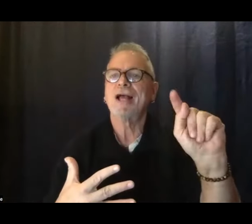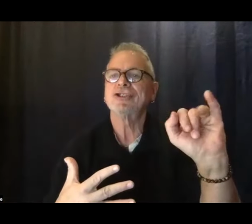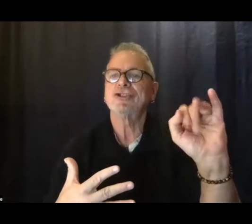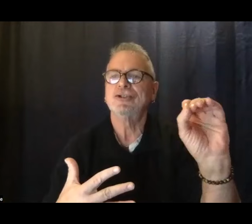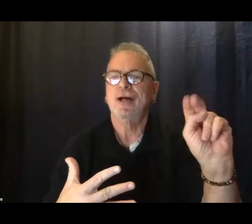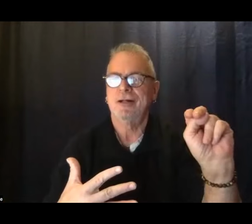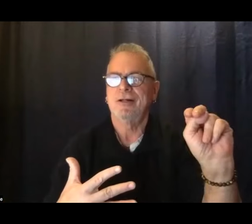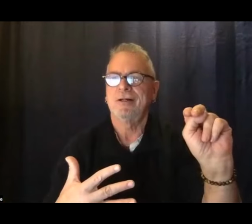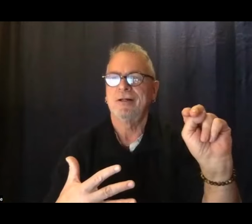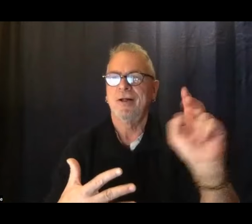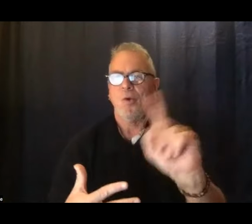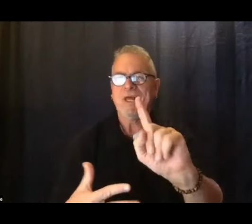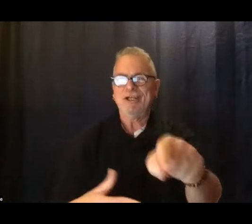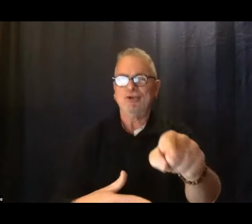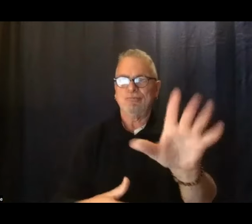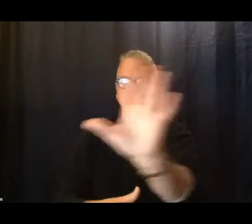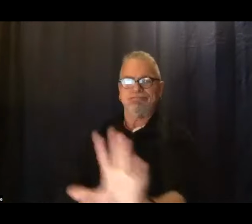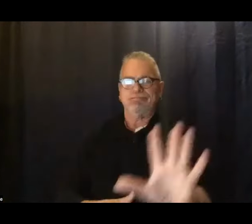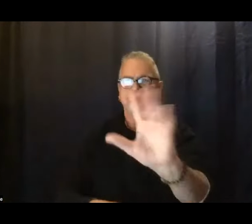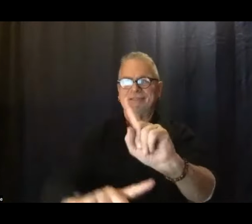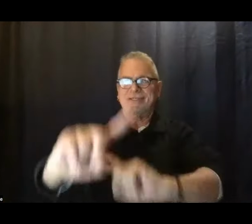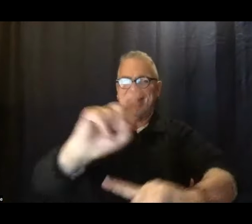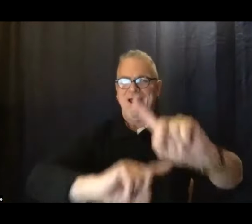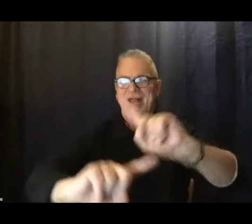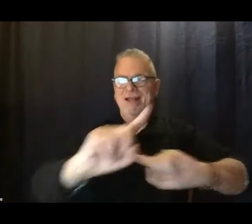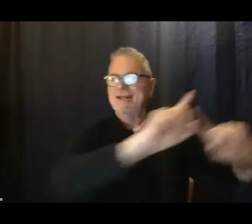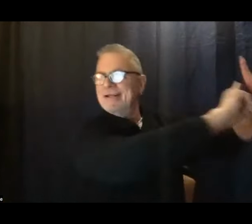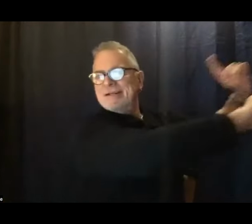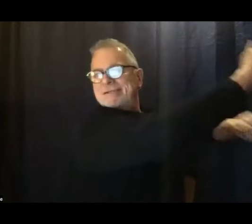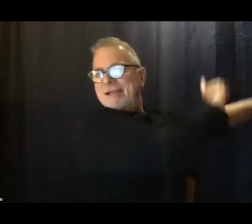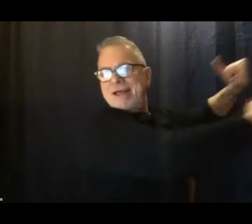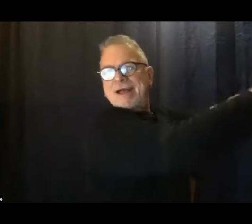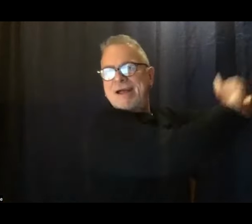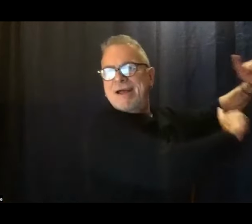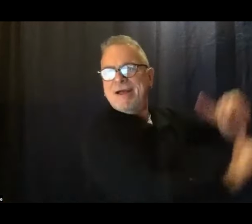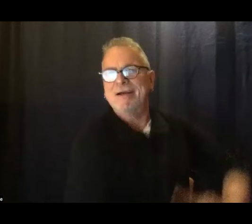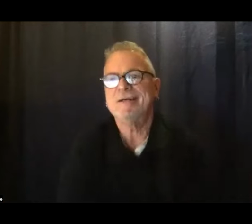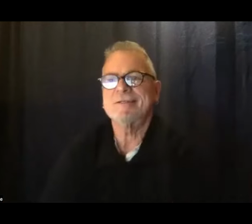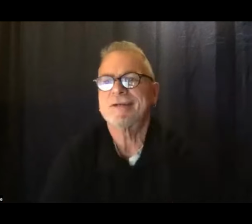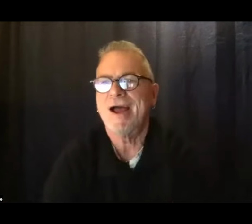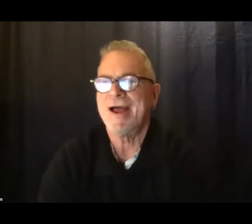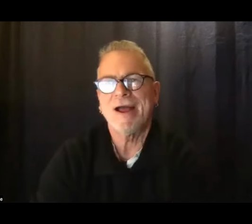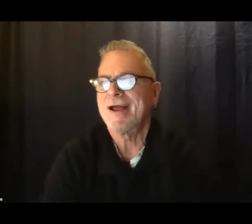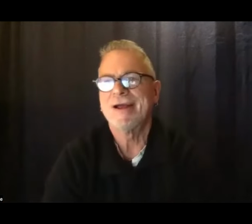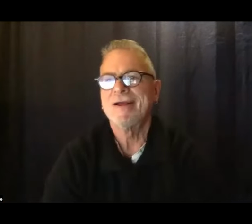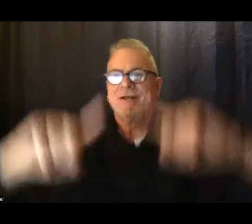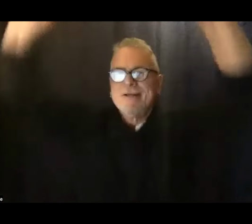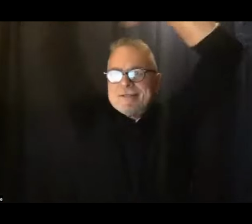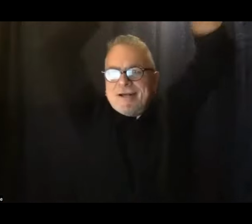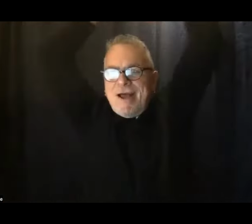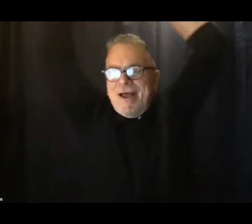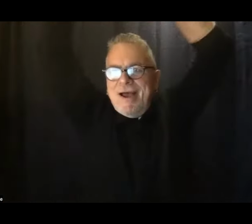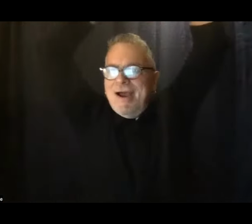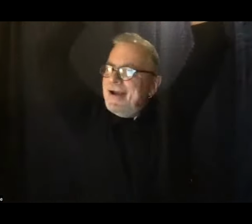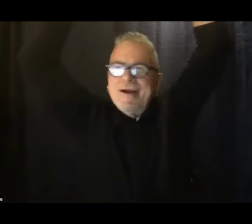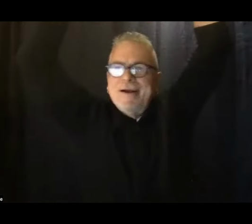Moving on to the third parameter, location. Where in space, where in reference to your body is it signed? It's